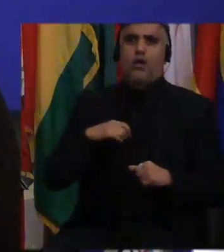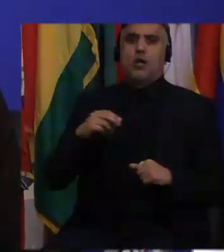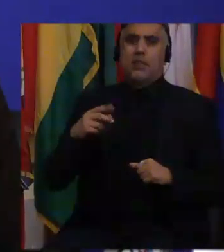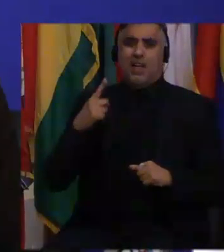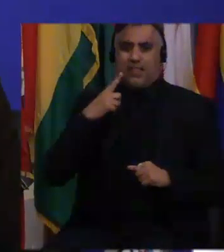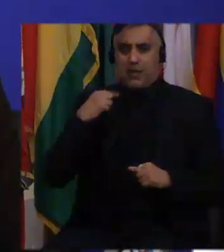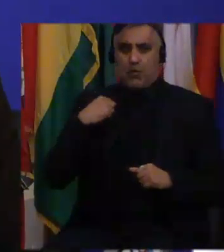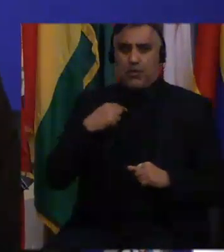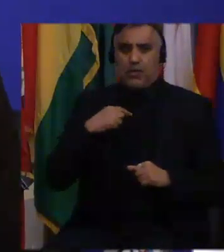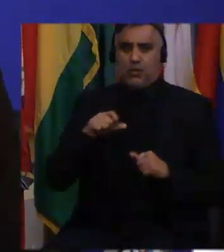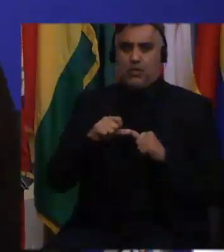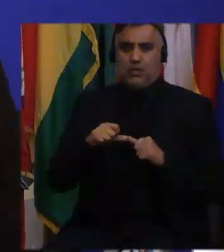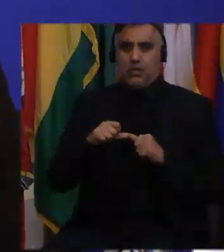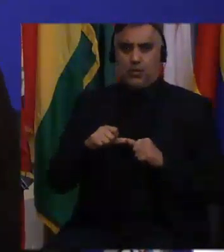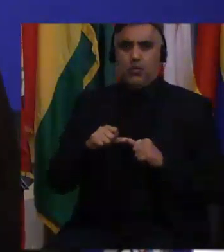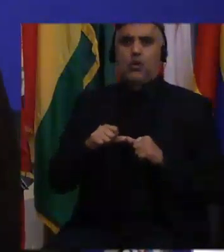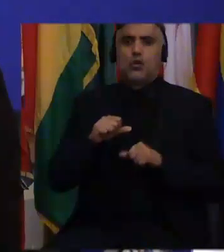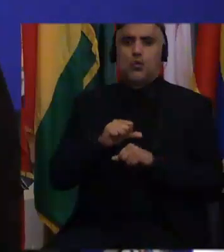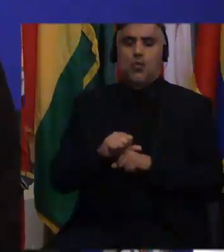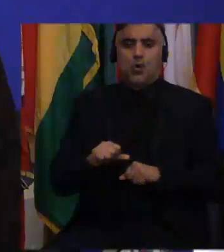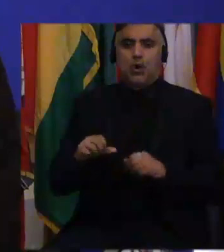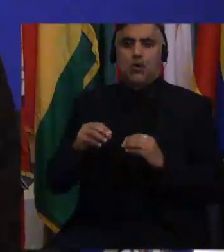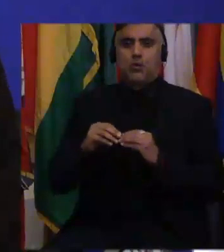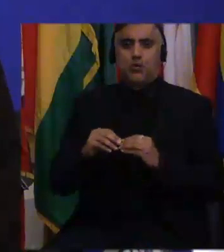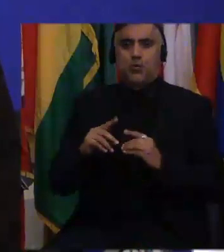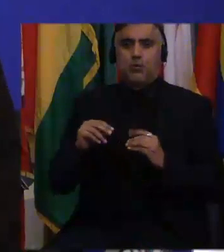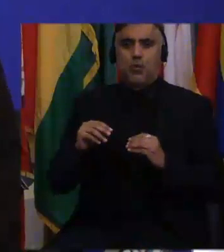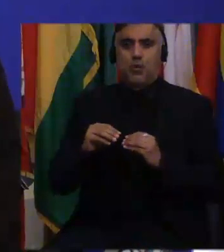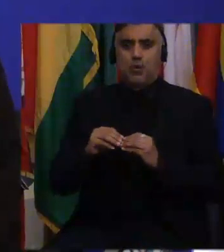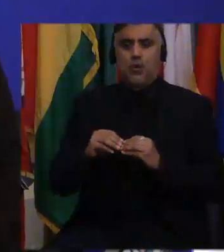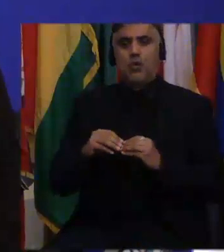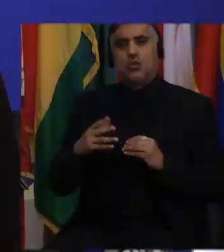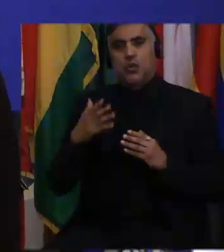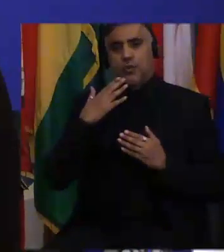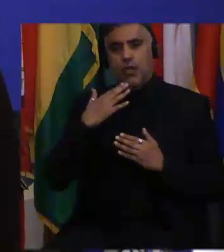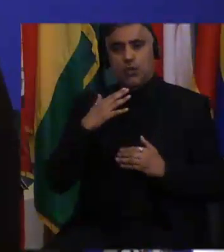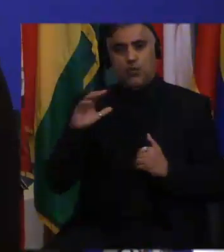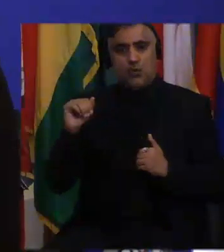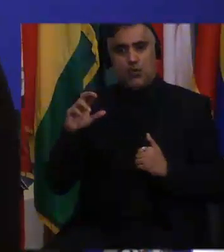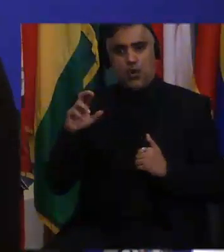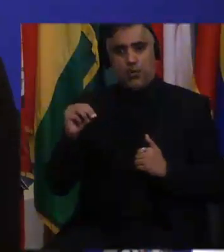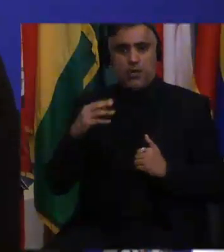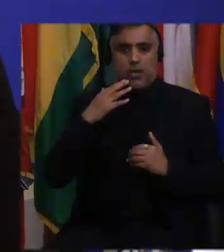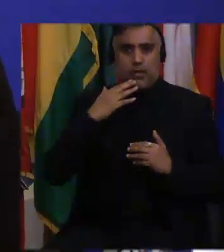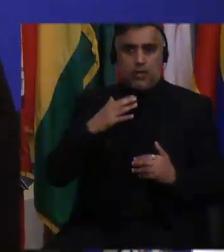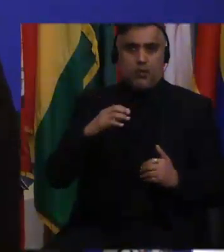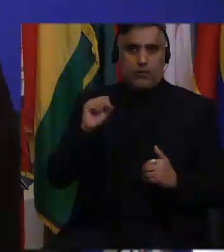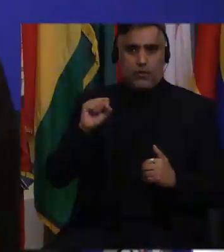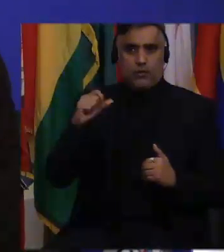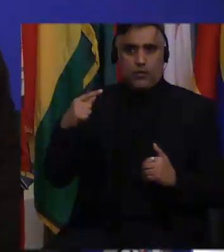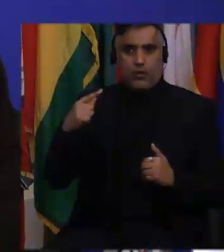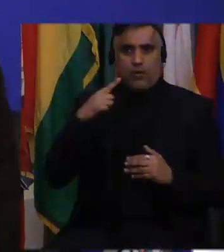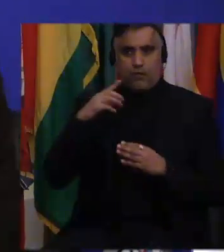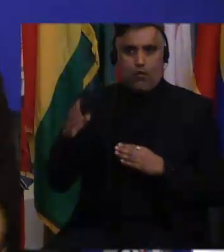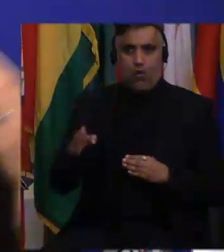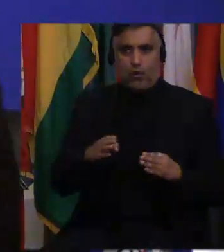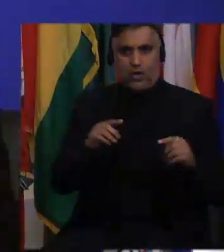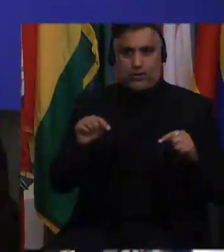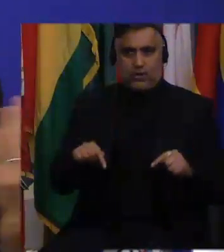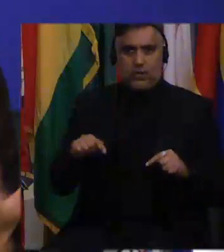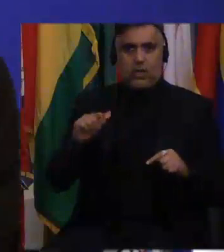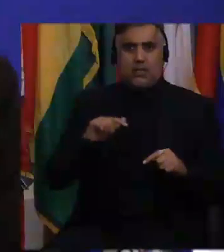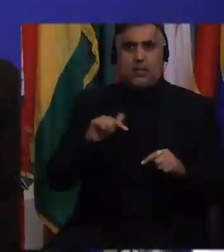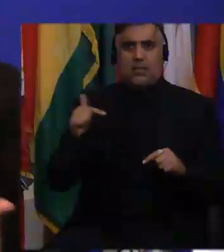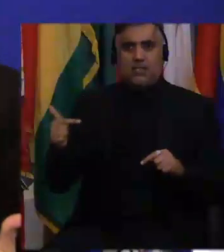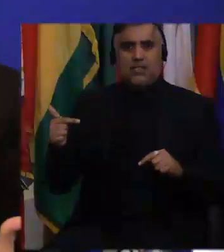I think we need to continue to push forward and do more. So thank you, Carmen, and thank you to the Secretary General for organizing this. I'm